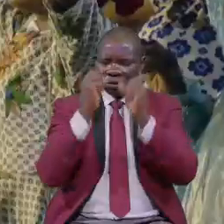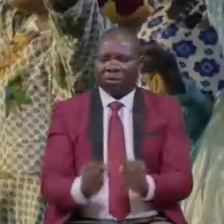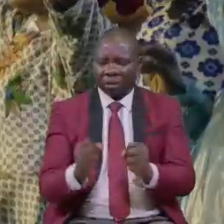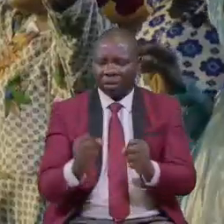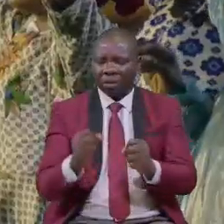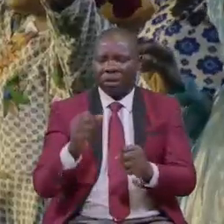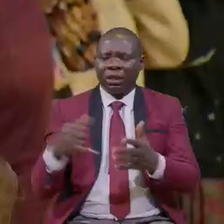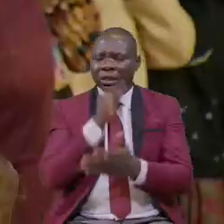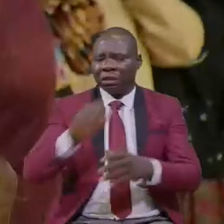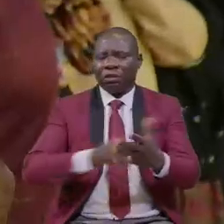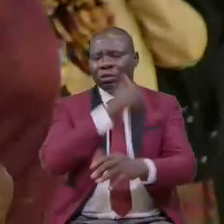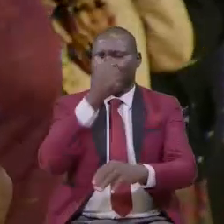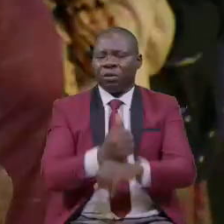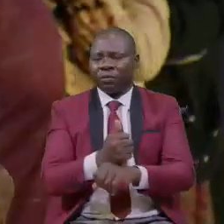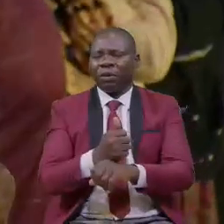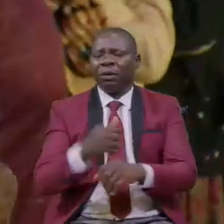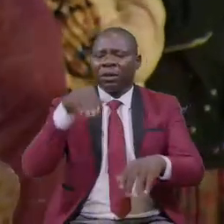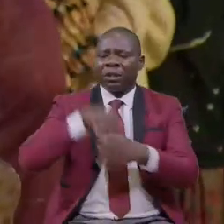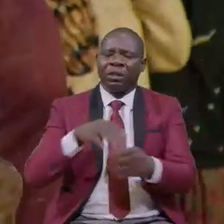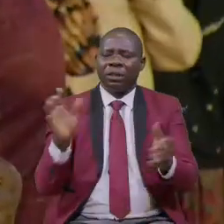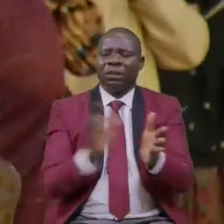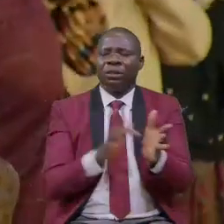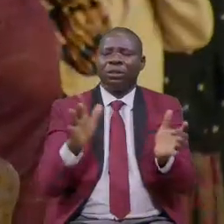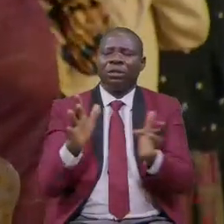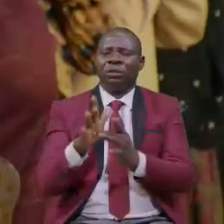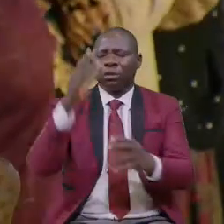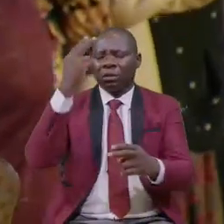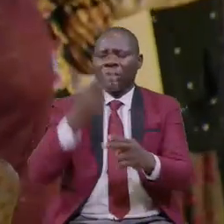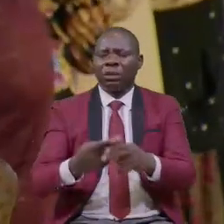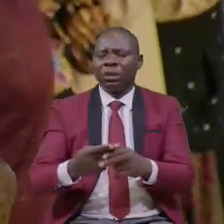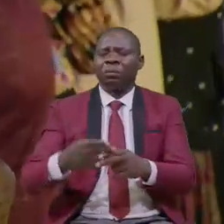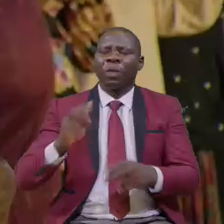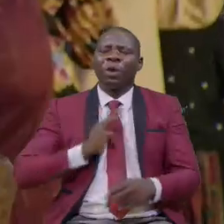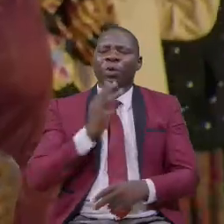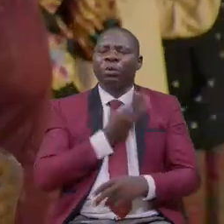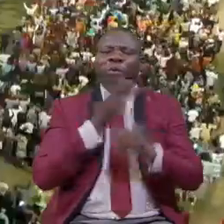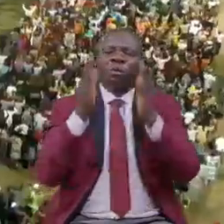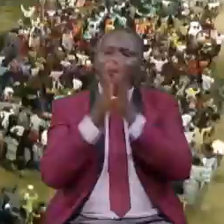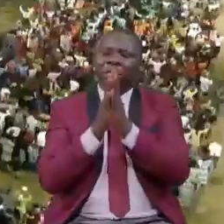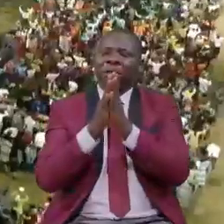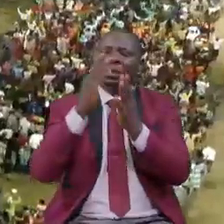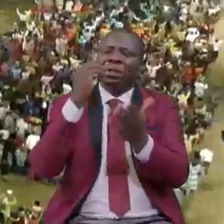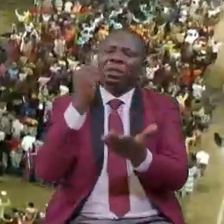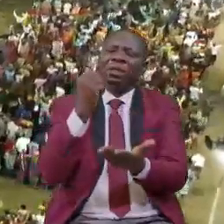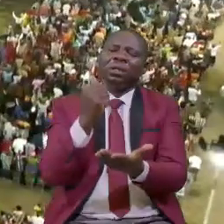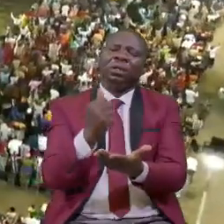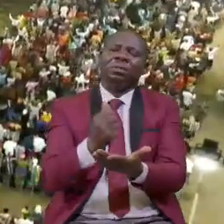is confirmed. In Jesus' name we pray.